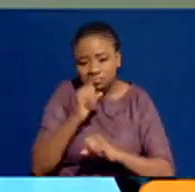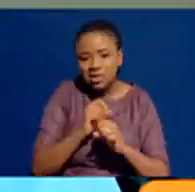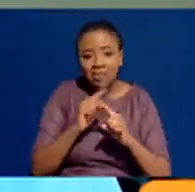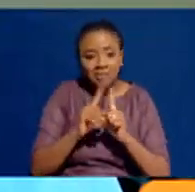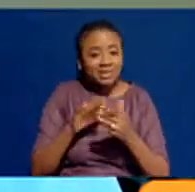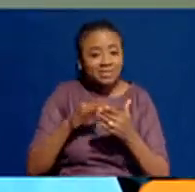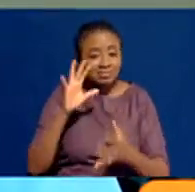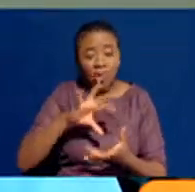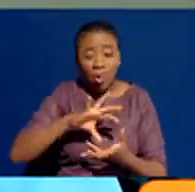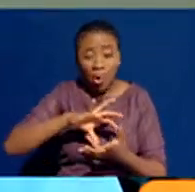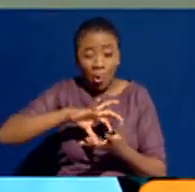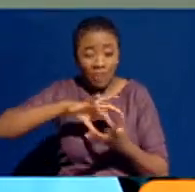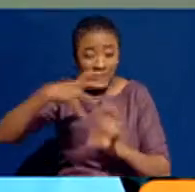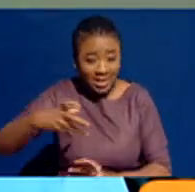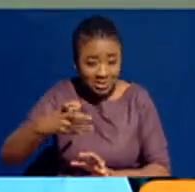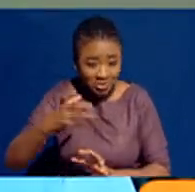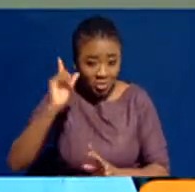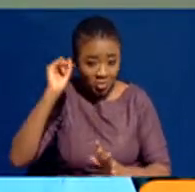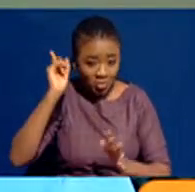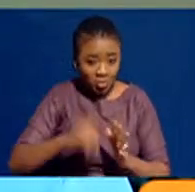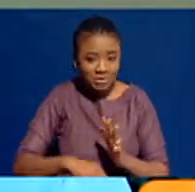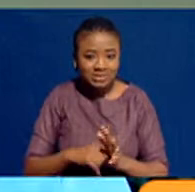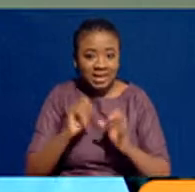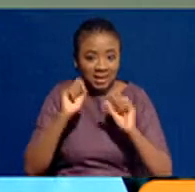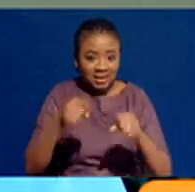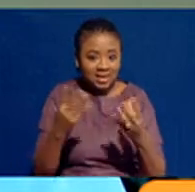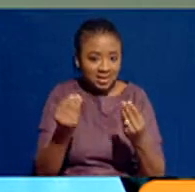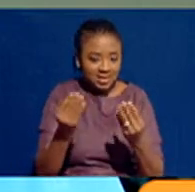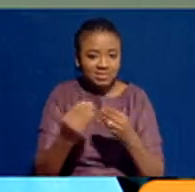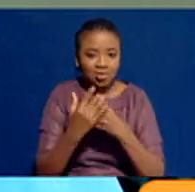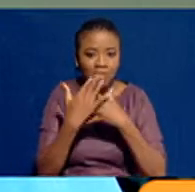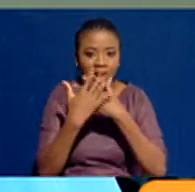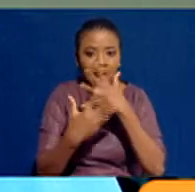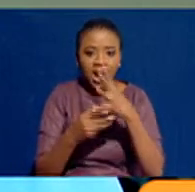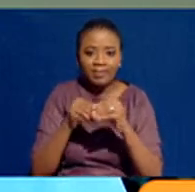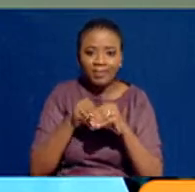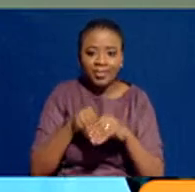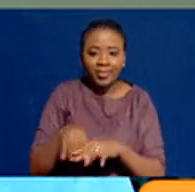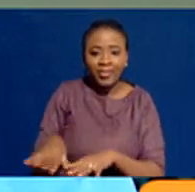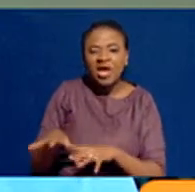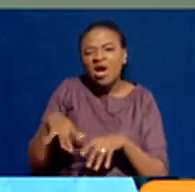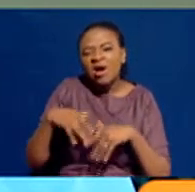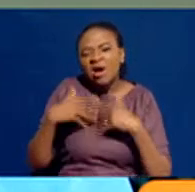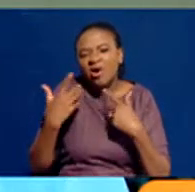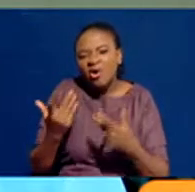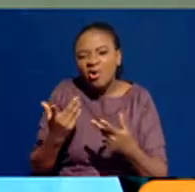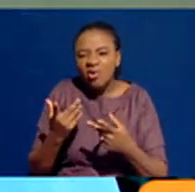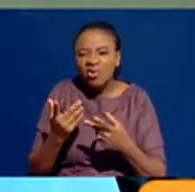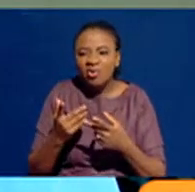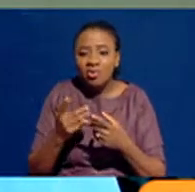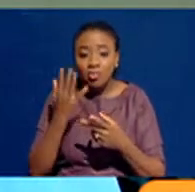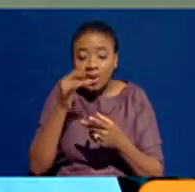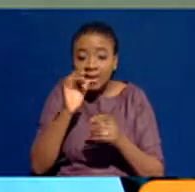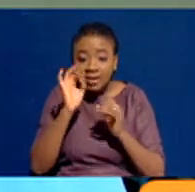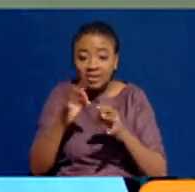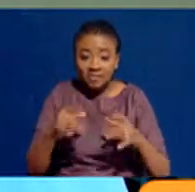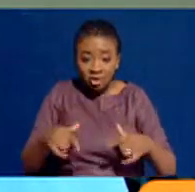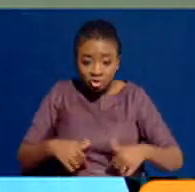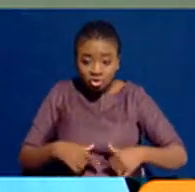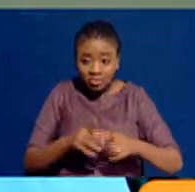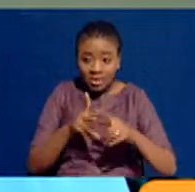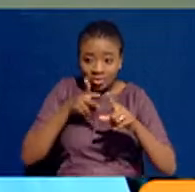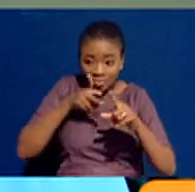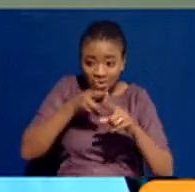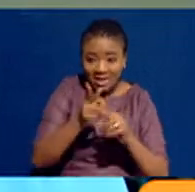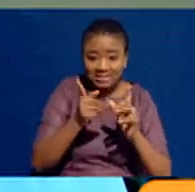fear for this operation is bleeding and the staple line leaking, basically the contents of, because you've cut the stomach and sealed it, where